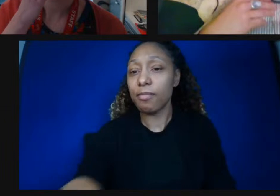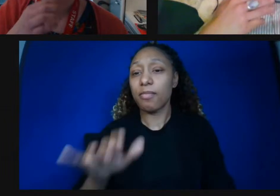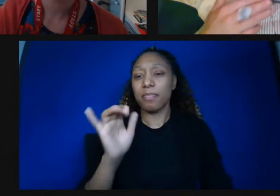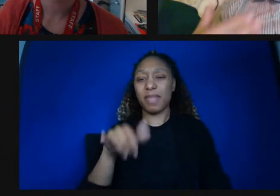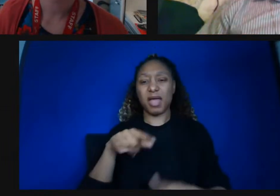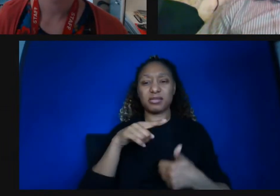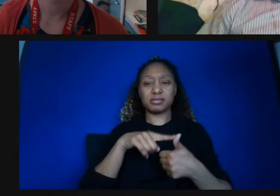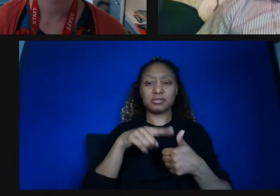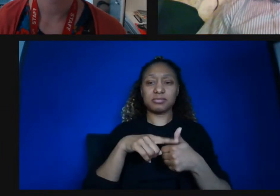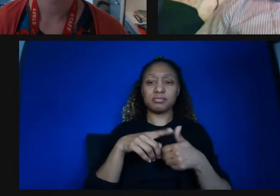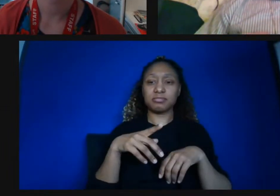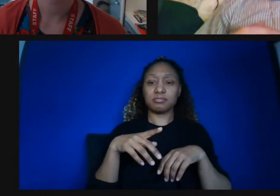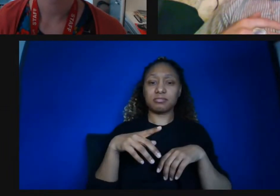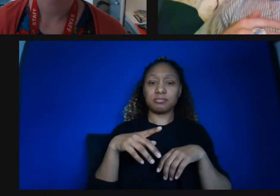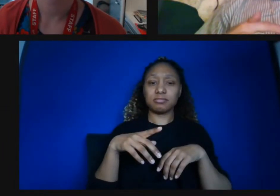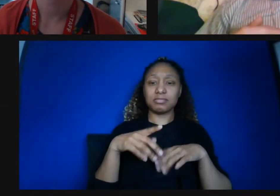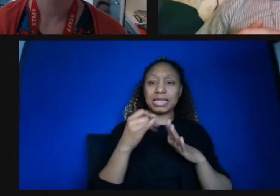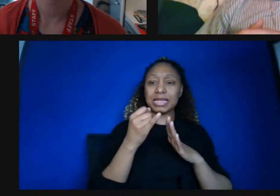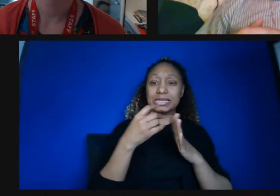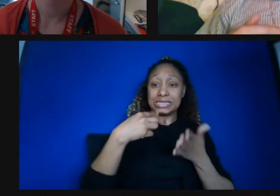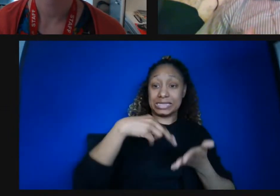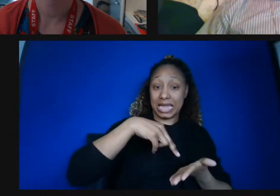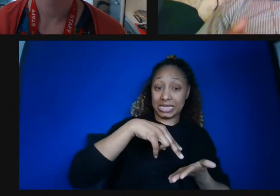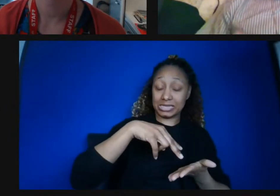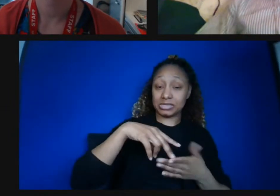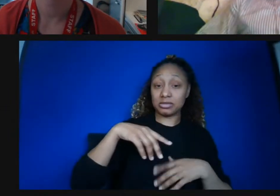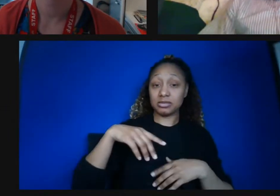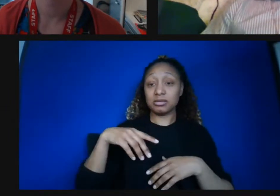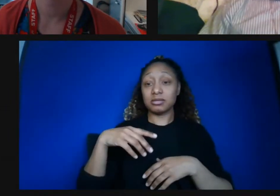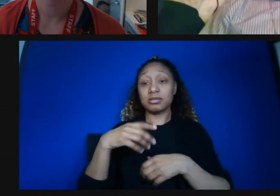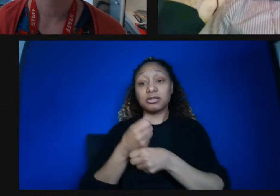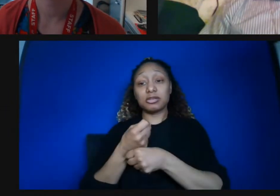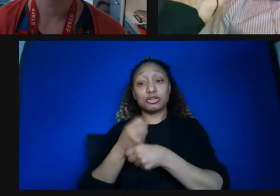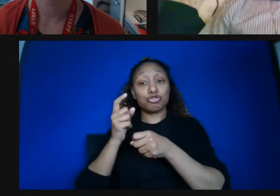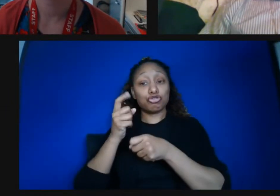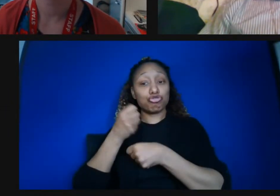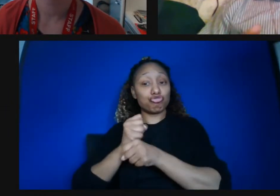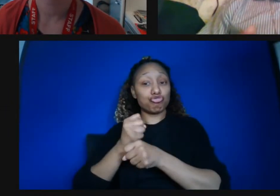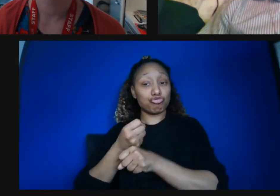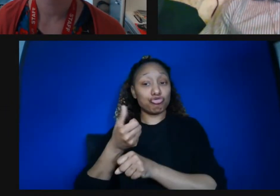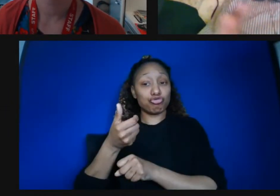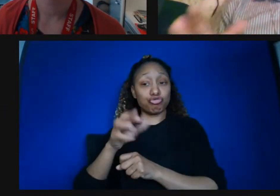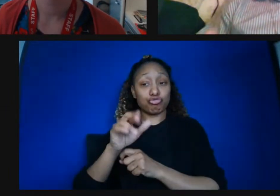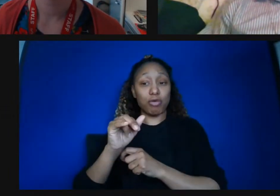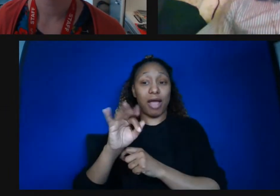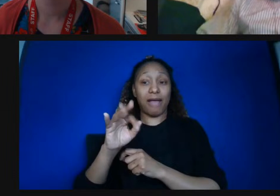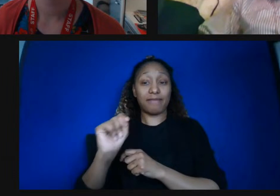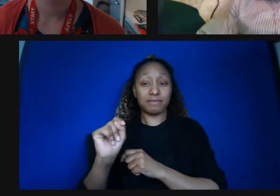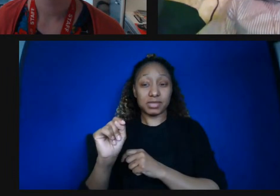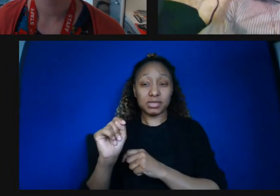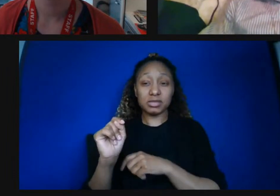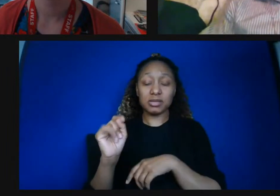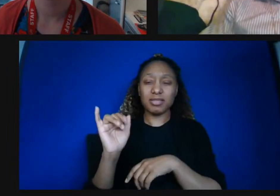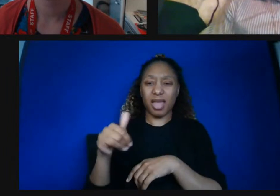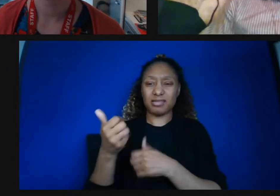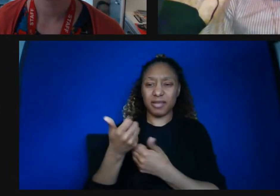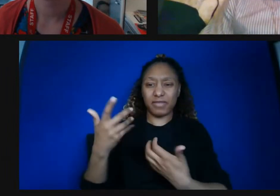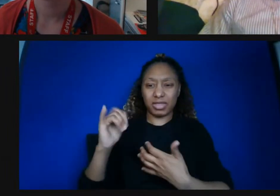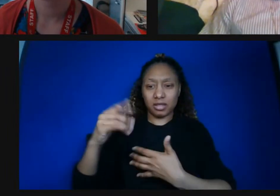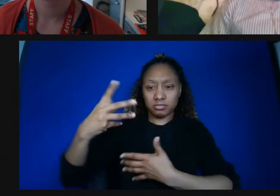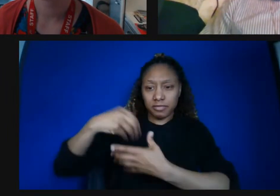crafts, dance, hunting, fishing, things that are endemic of that community. So things